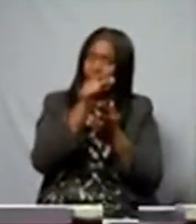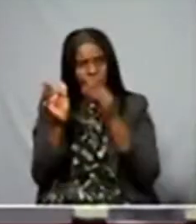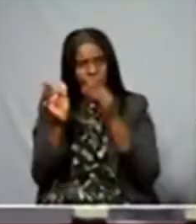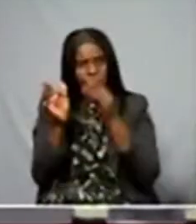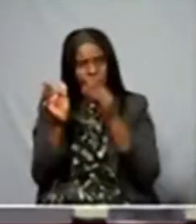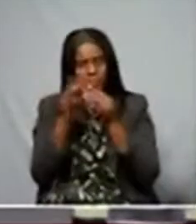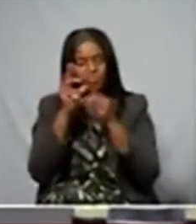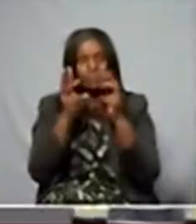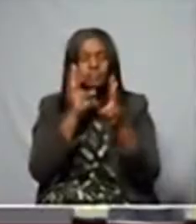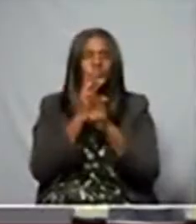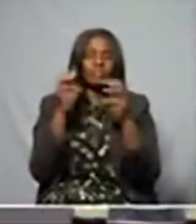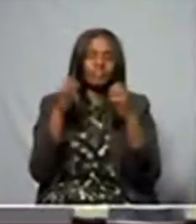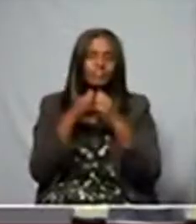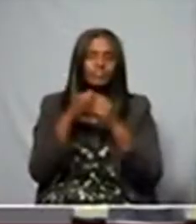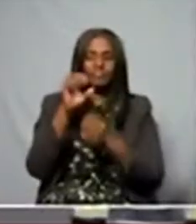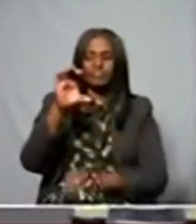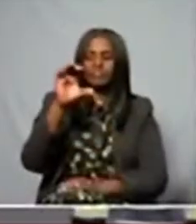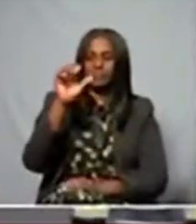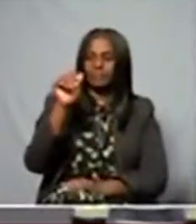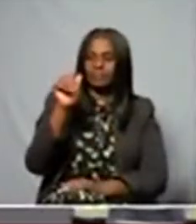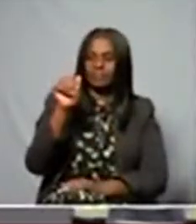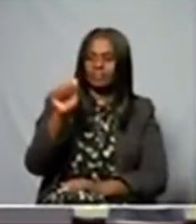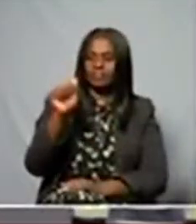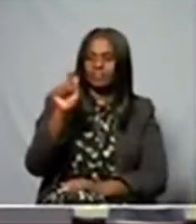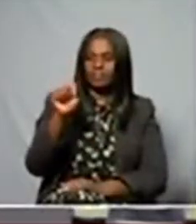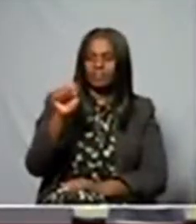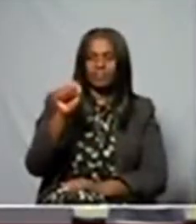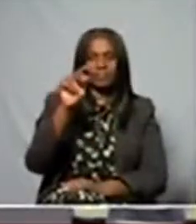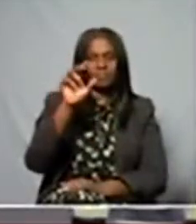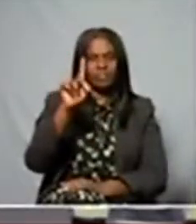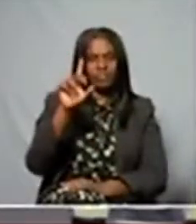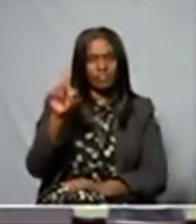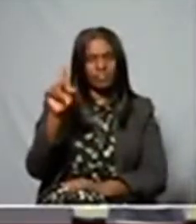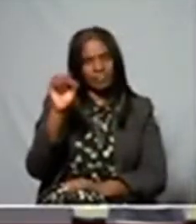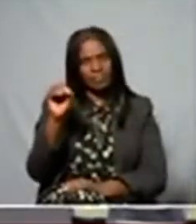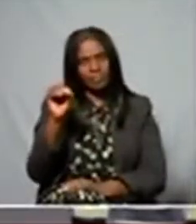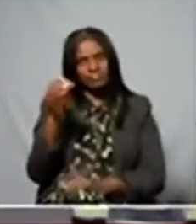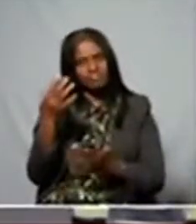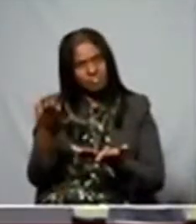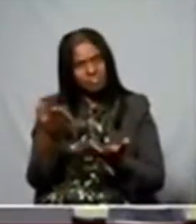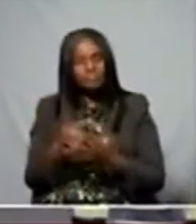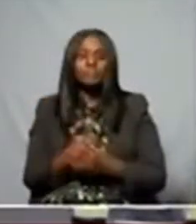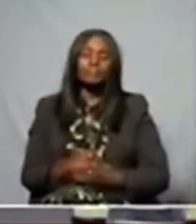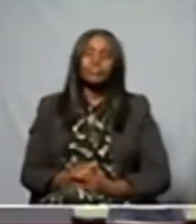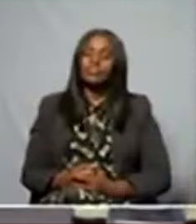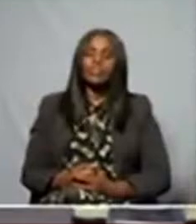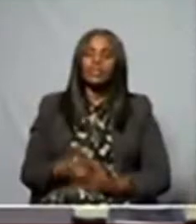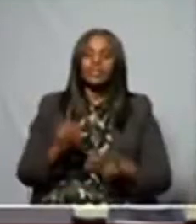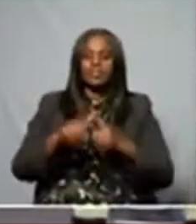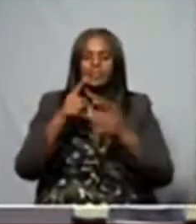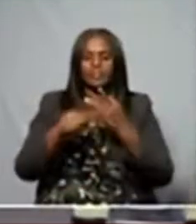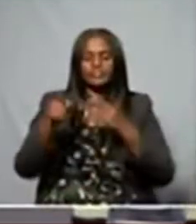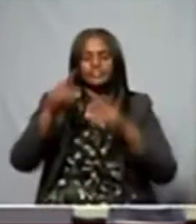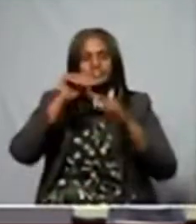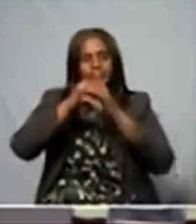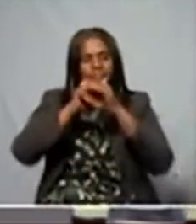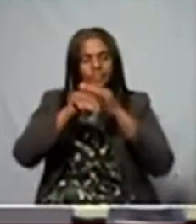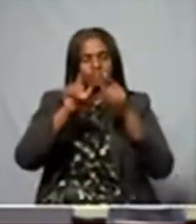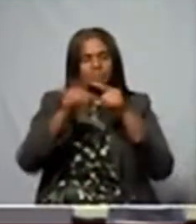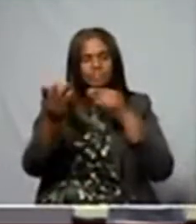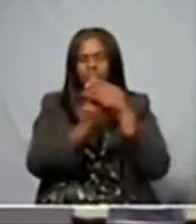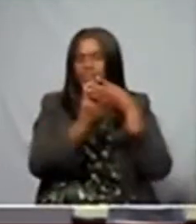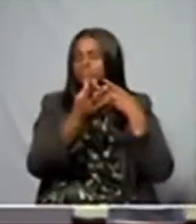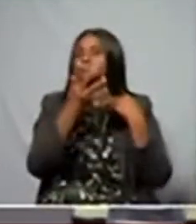World Bank CAT, DDO type instruments. However, access to these